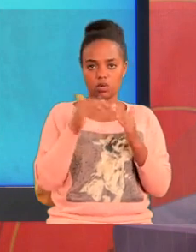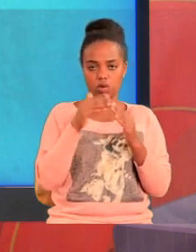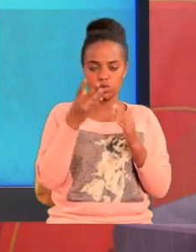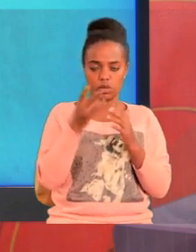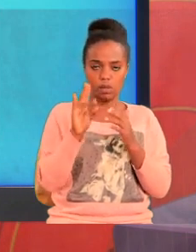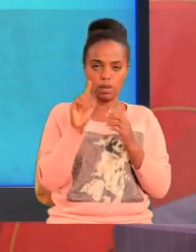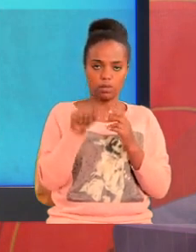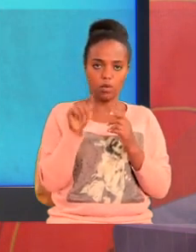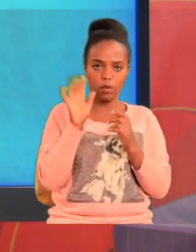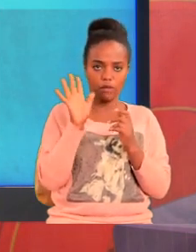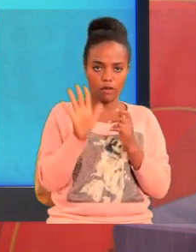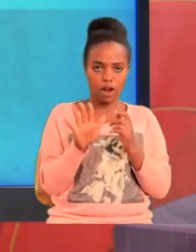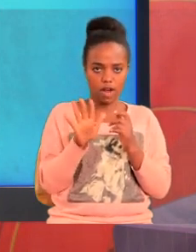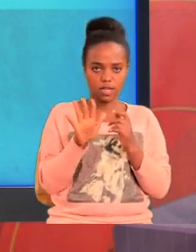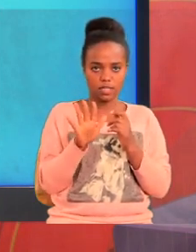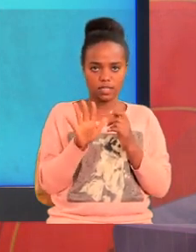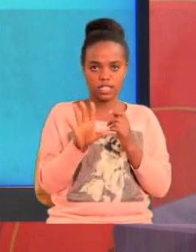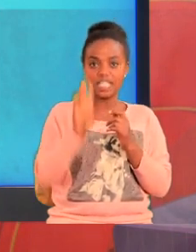17.5.